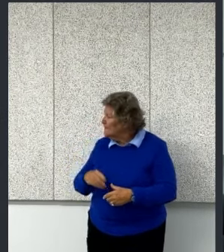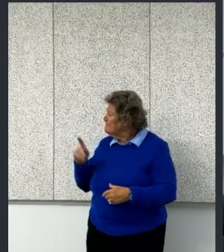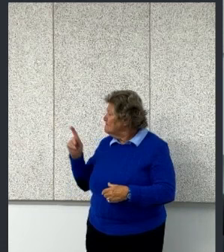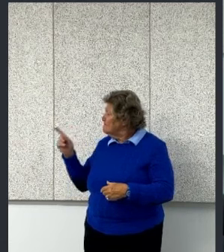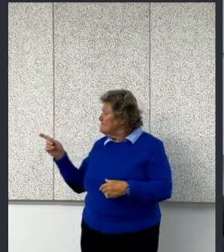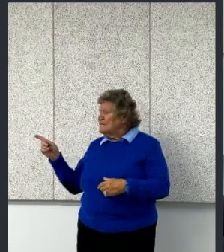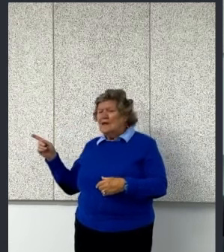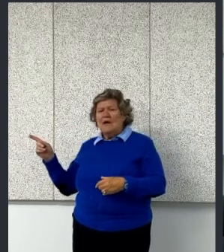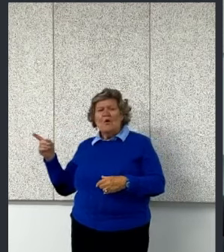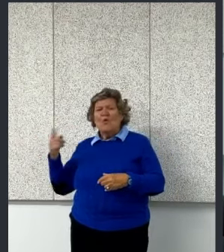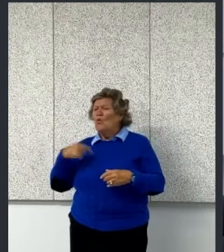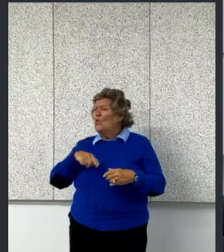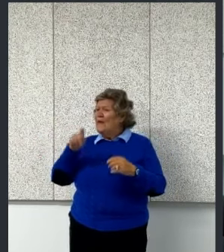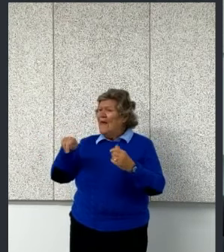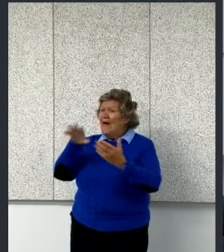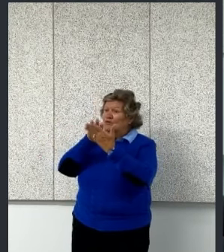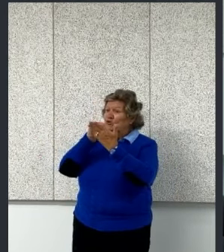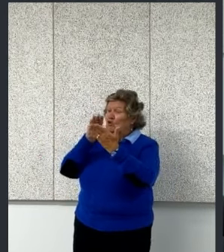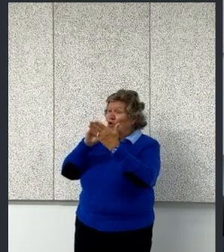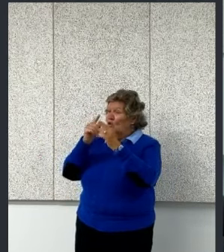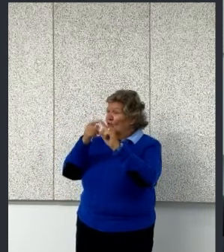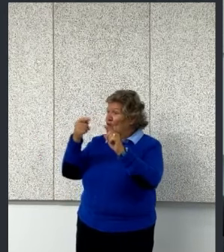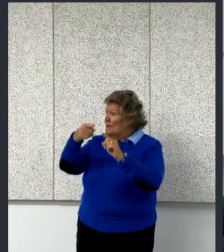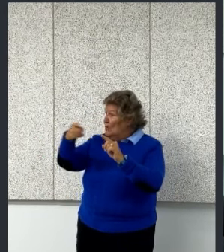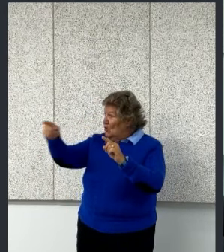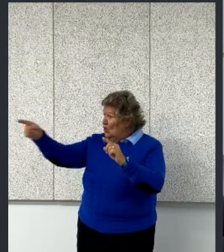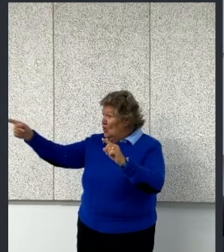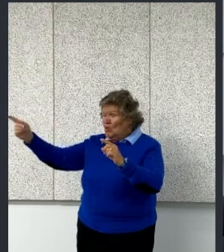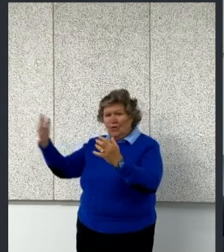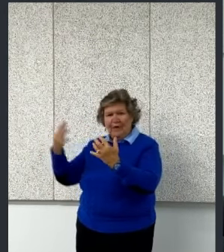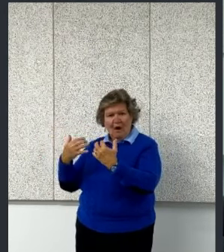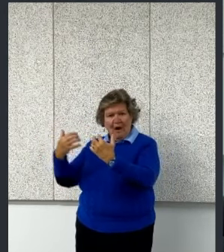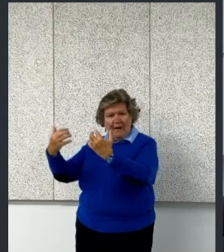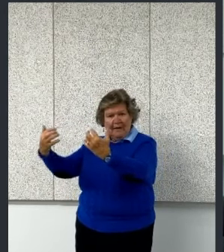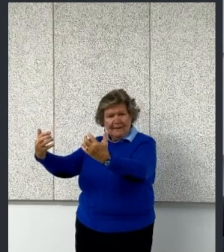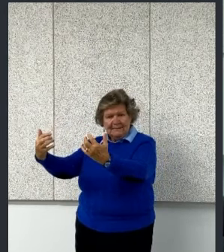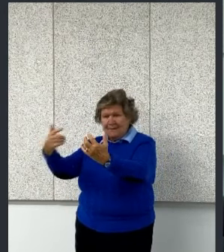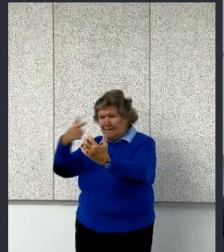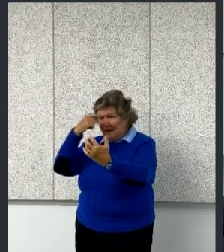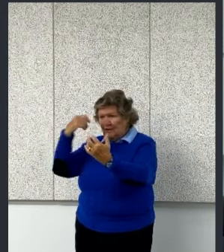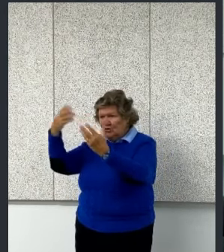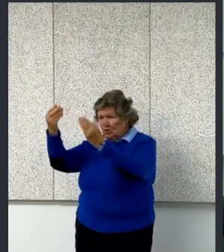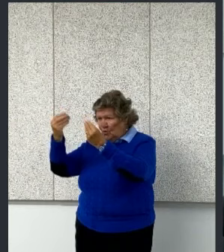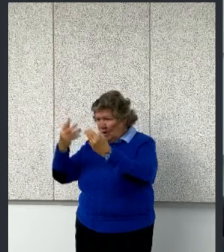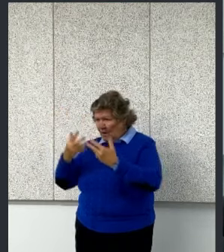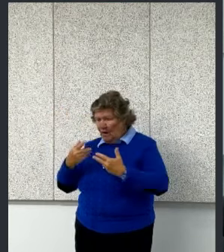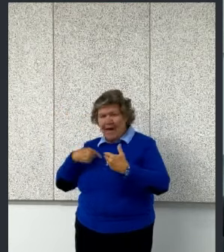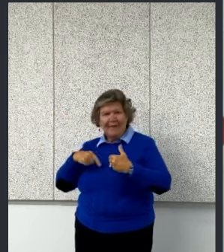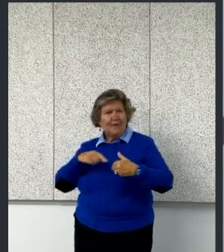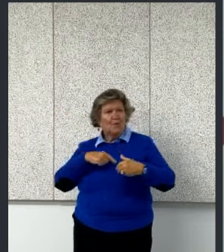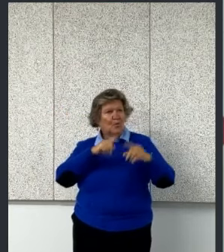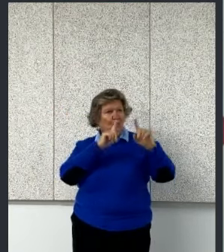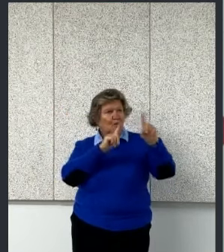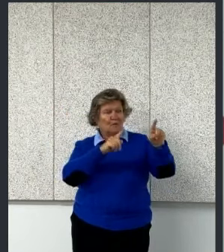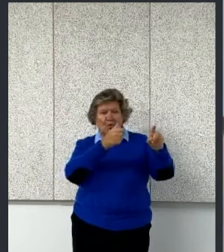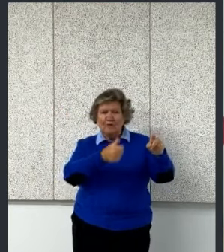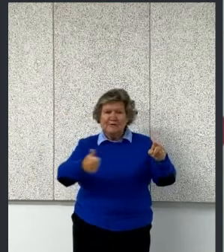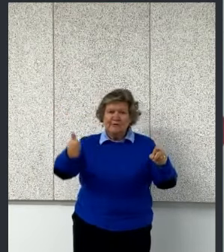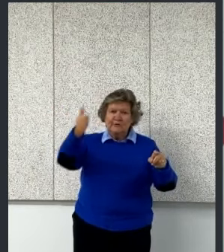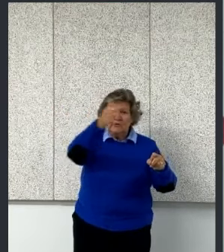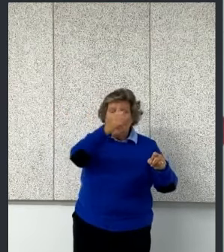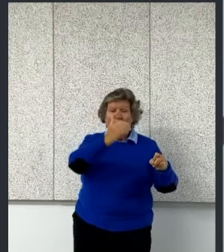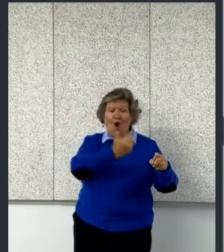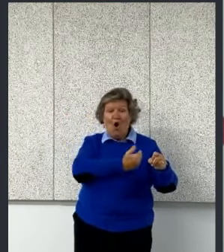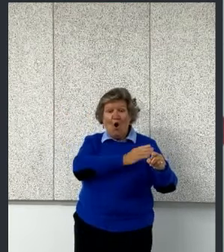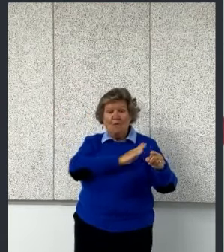learn from you all so that we can advocate better for you to who we report to mm-hmm. and our boards of directors as well, who may not